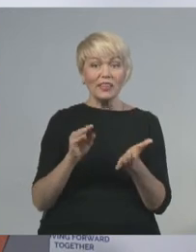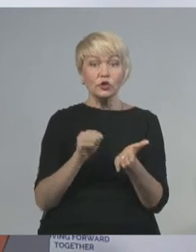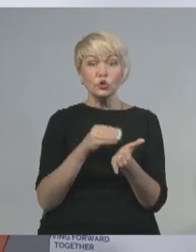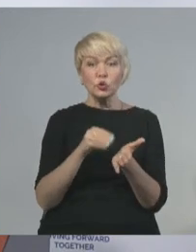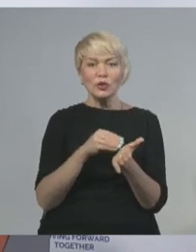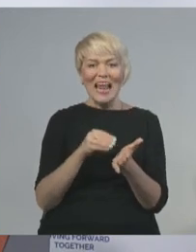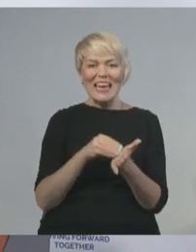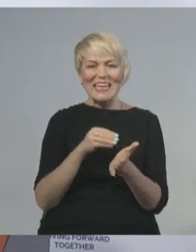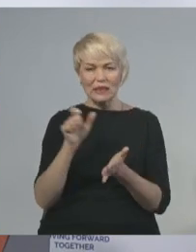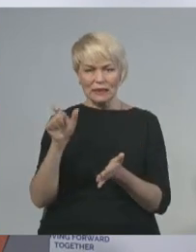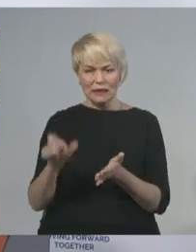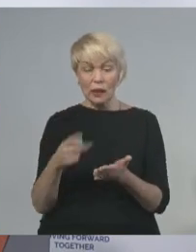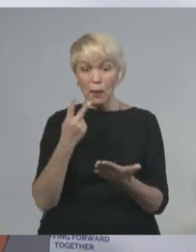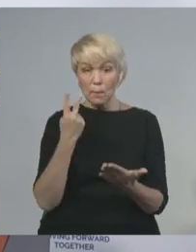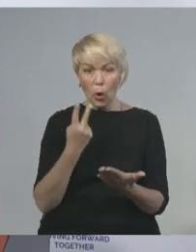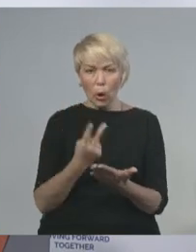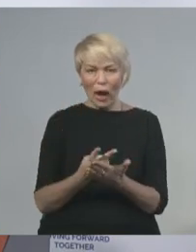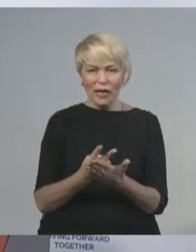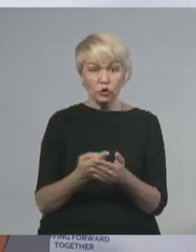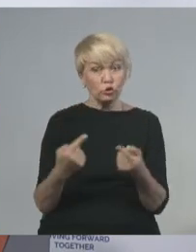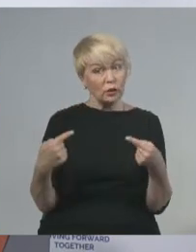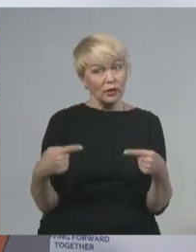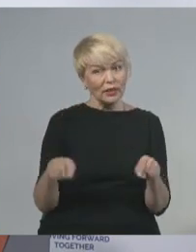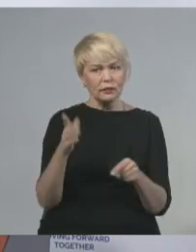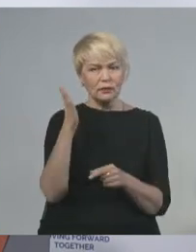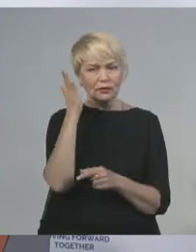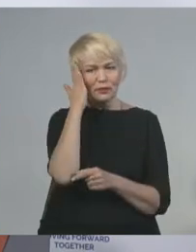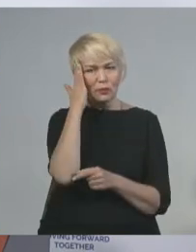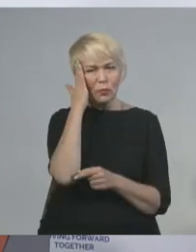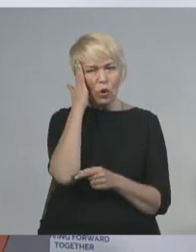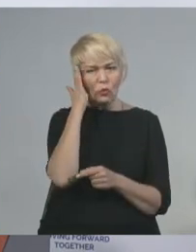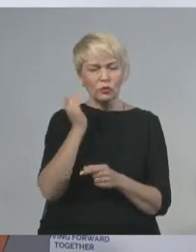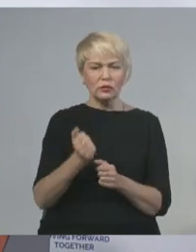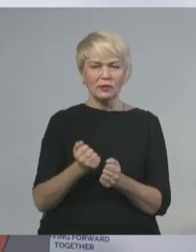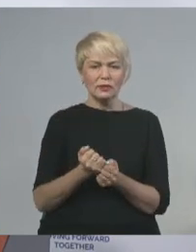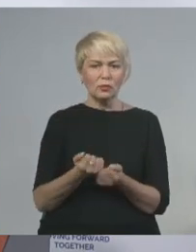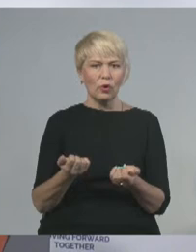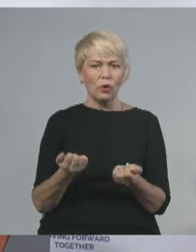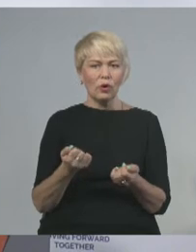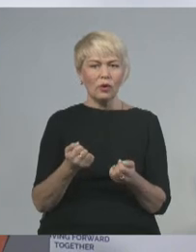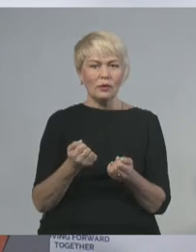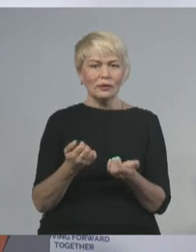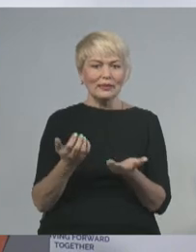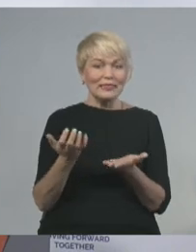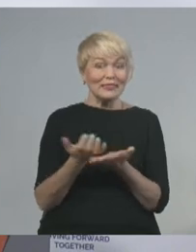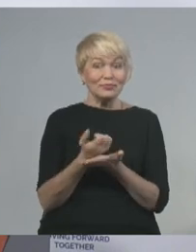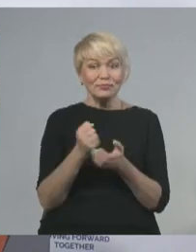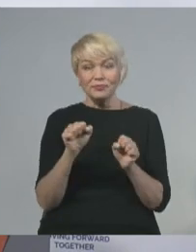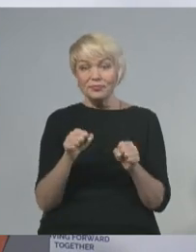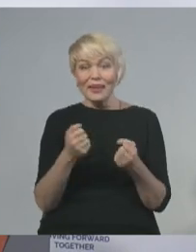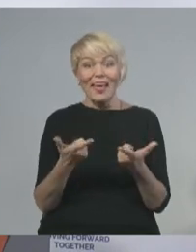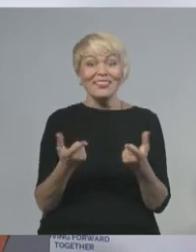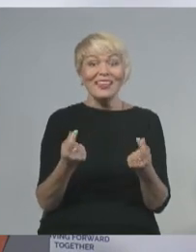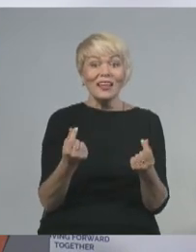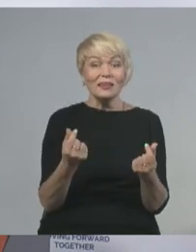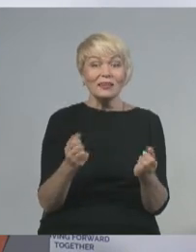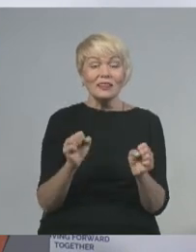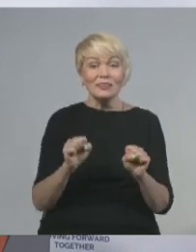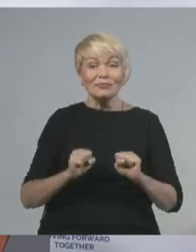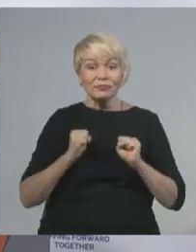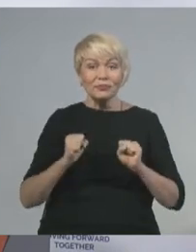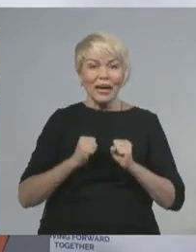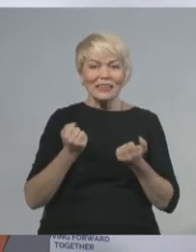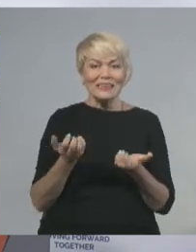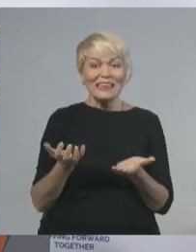showing other ways of fundraising where they are trying to uh earn money where they're trying to get money to get